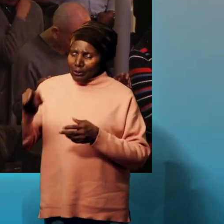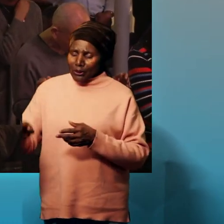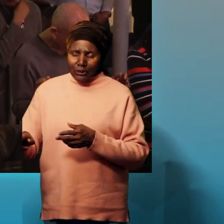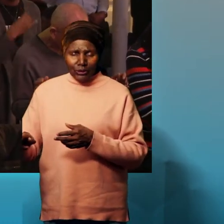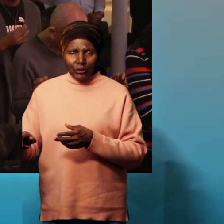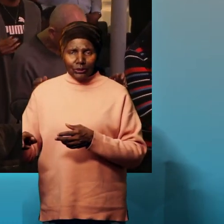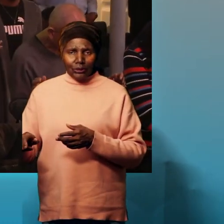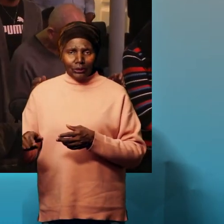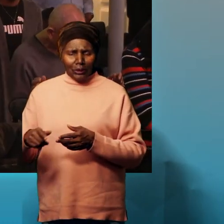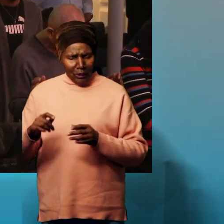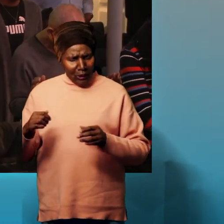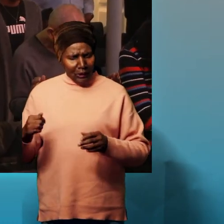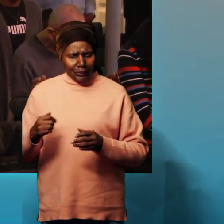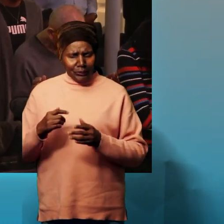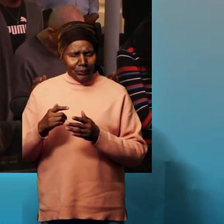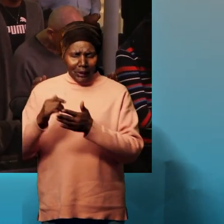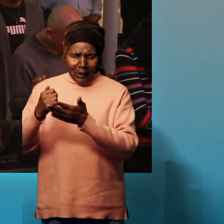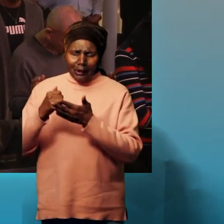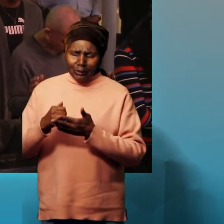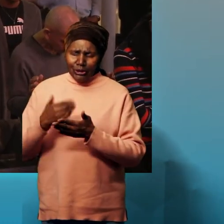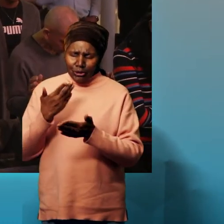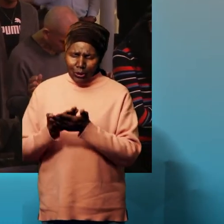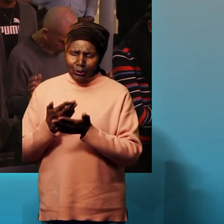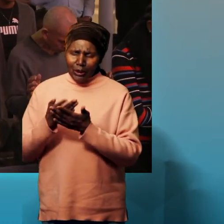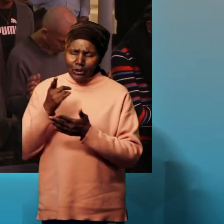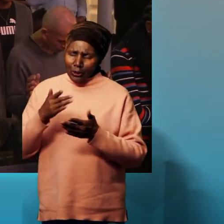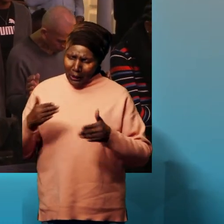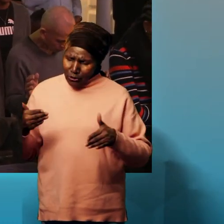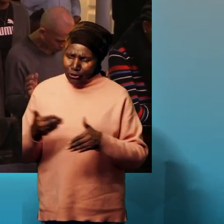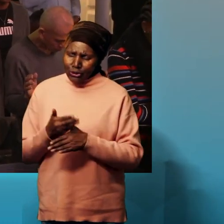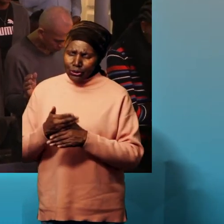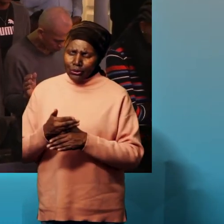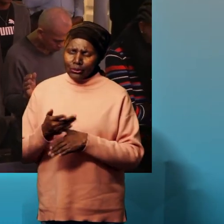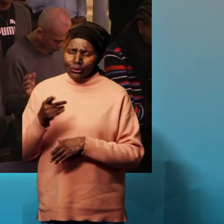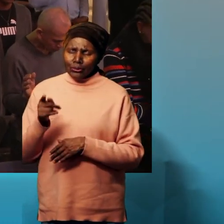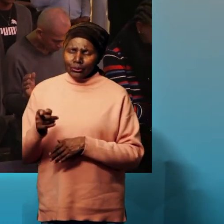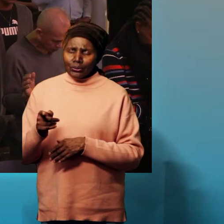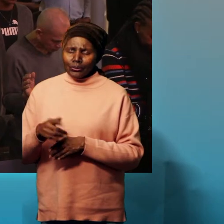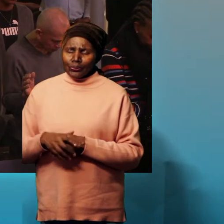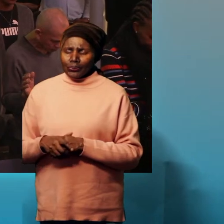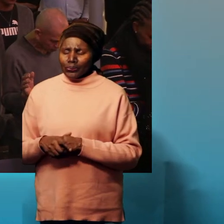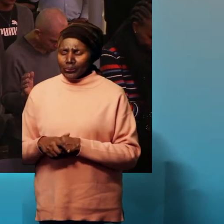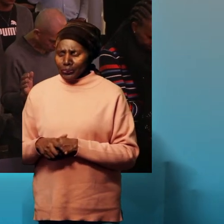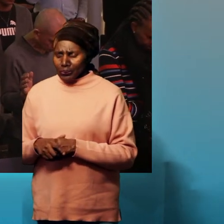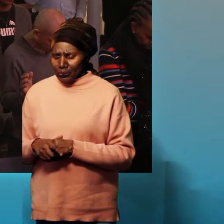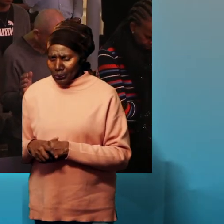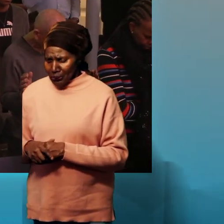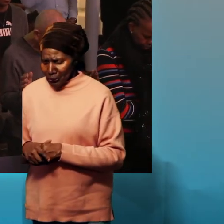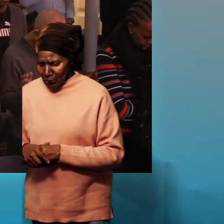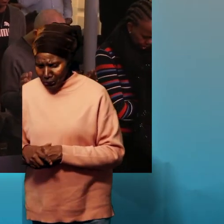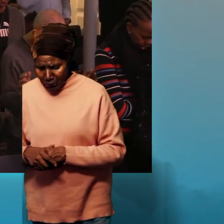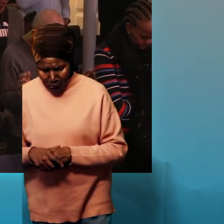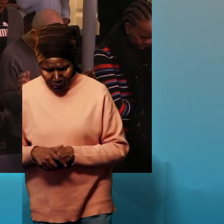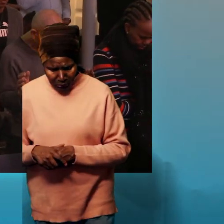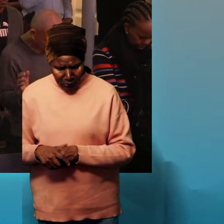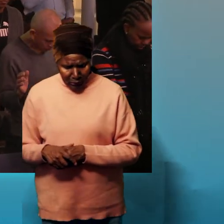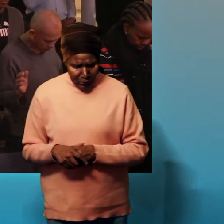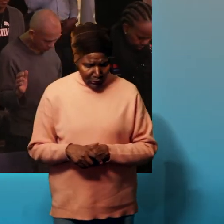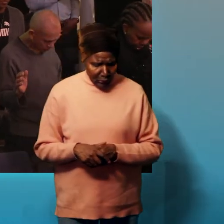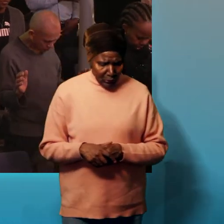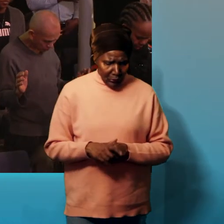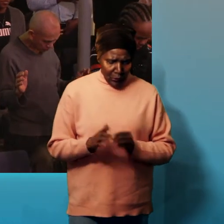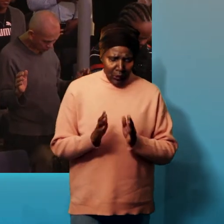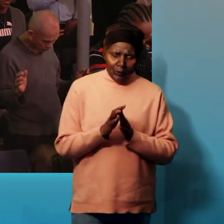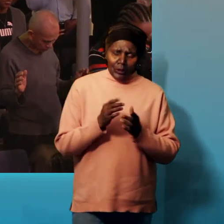would I make that sacrifice? Oh, Lord, we pray in this place today, Lord, that we would be those that are sacrificial. Lord, would we be those